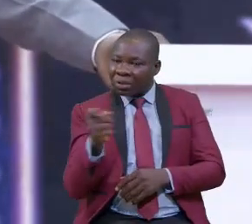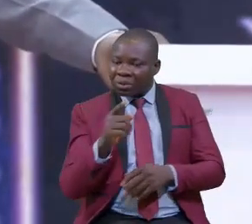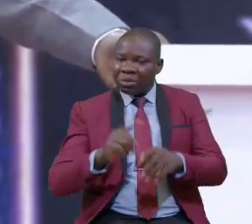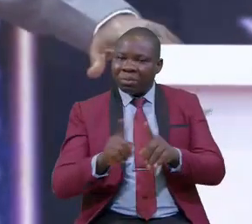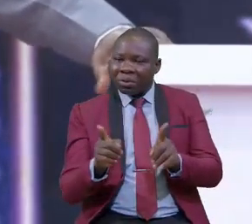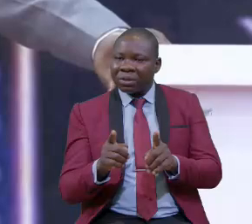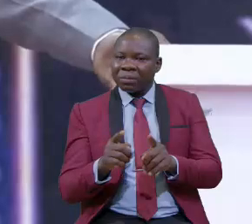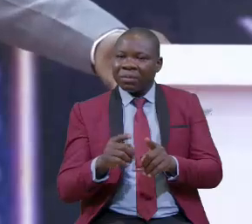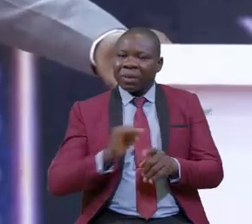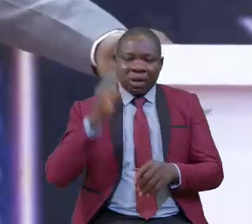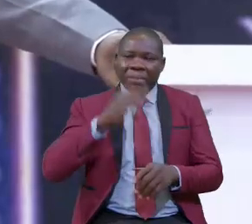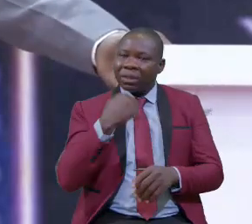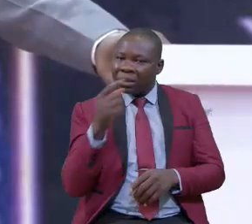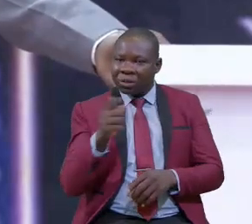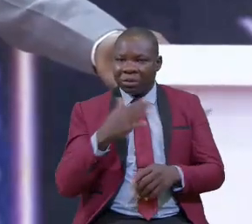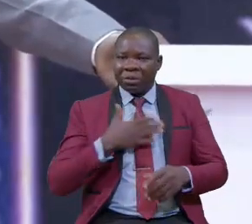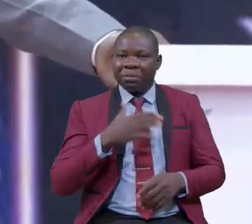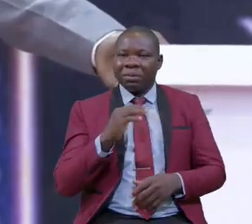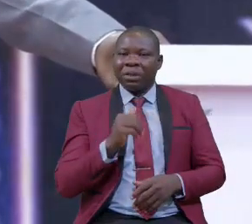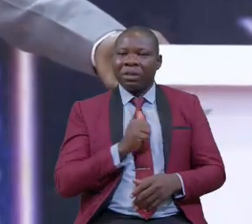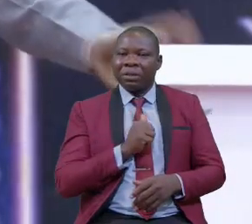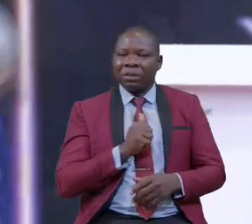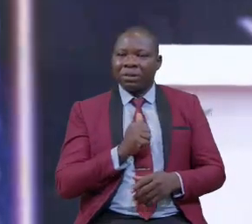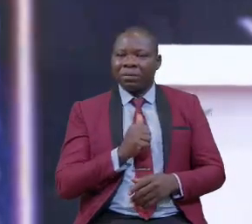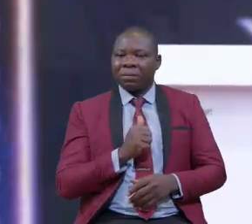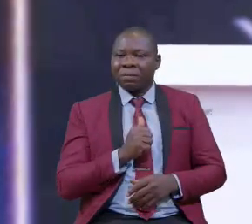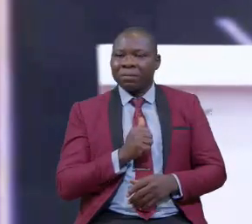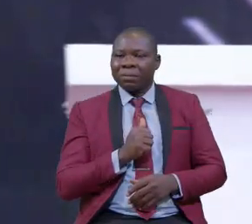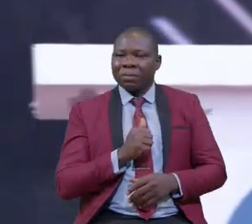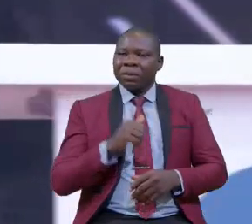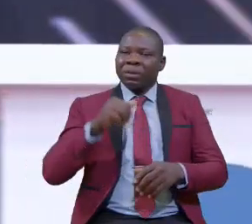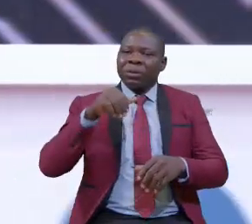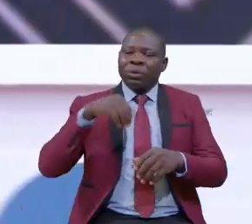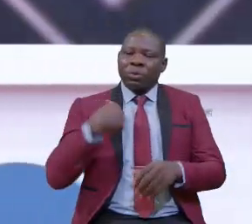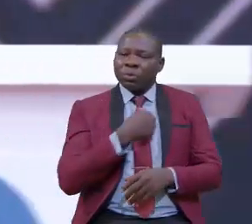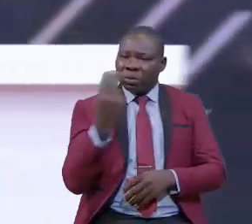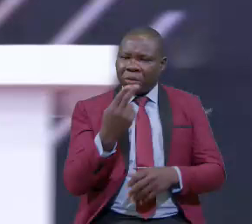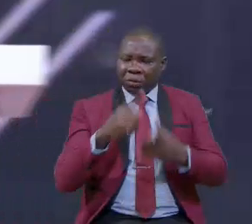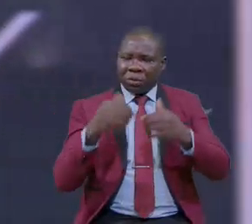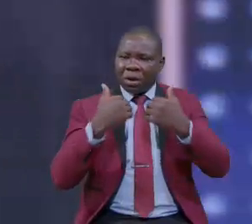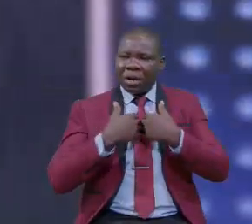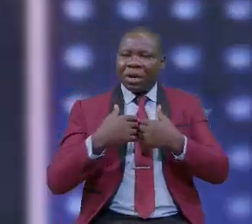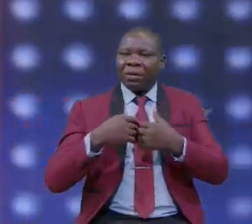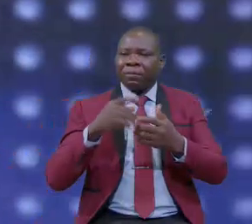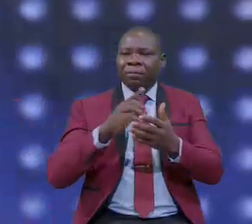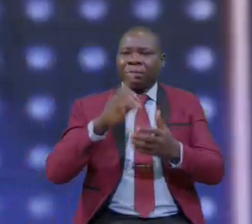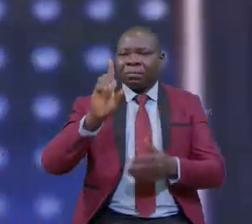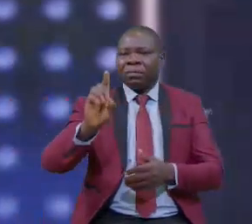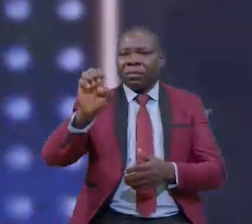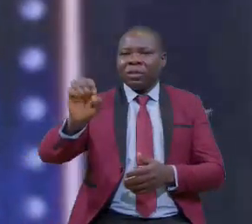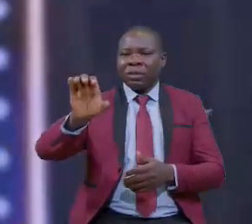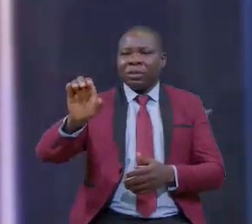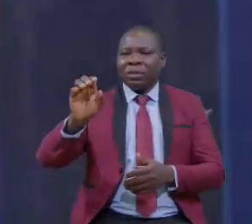retreats, but we used to have Easter retreat, December retreat. And we'll start on sometimes Thursday,